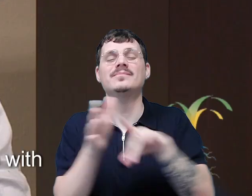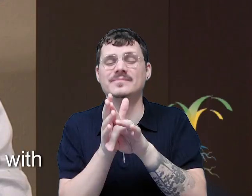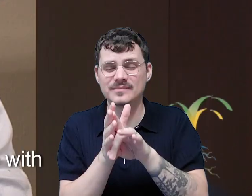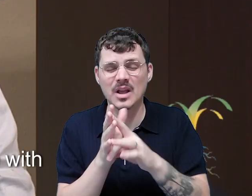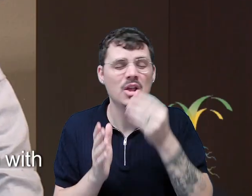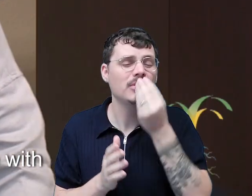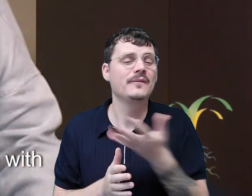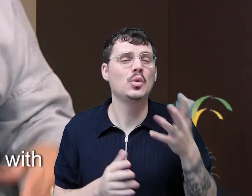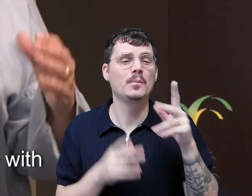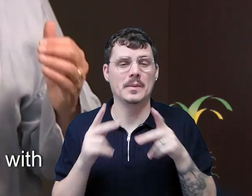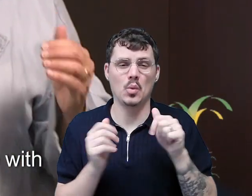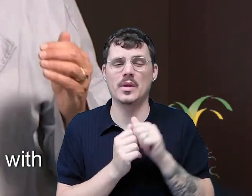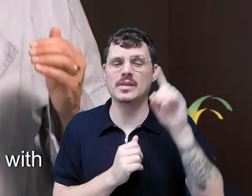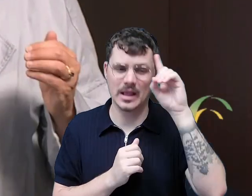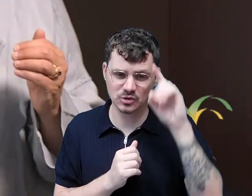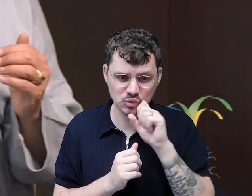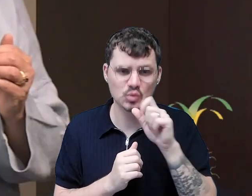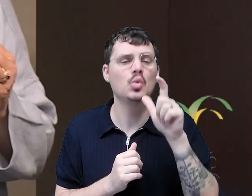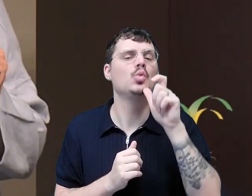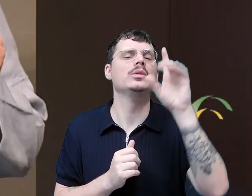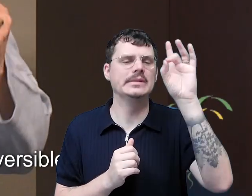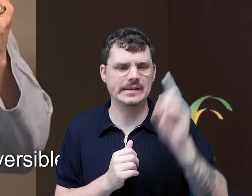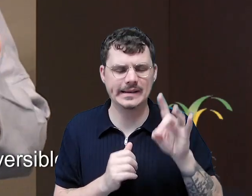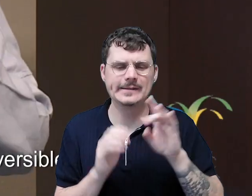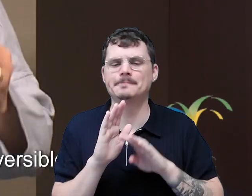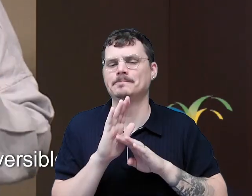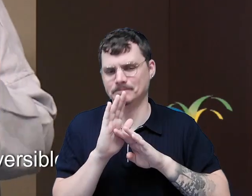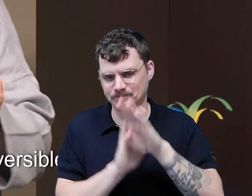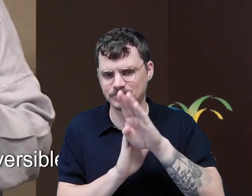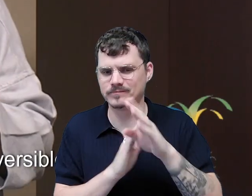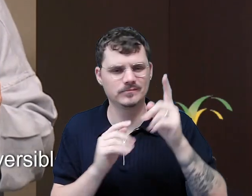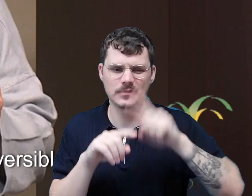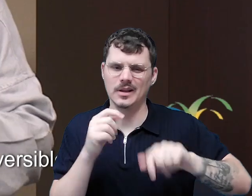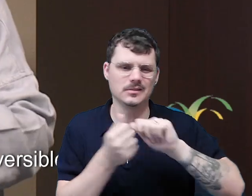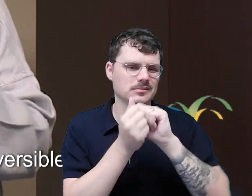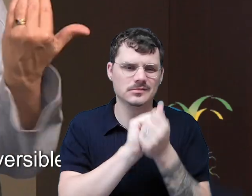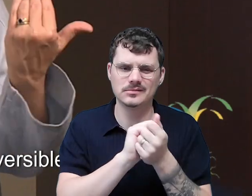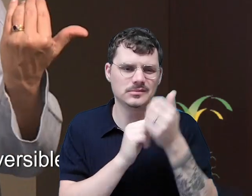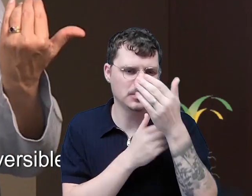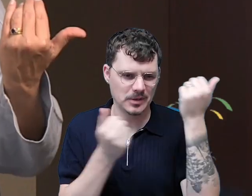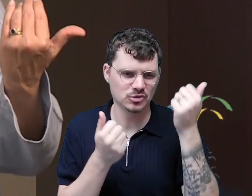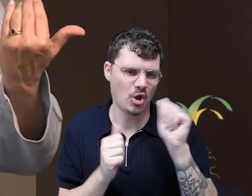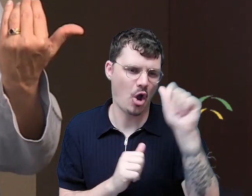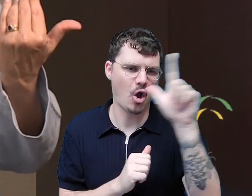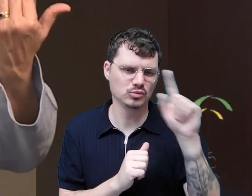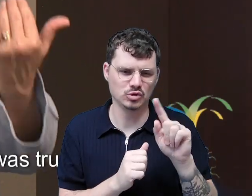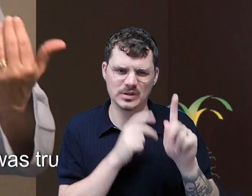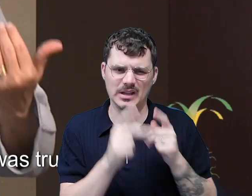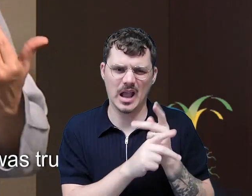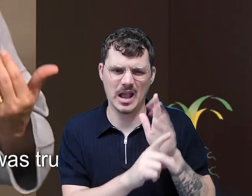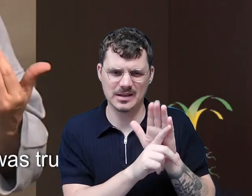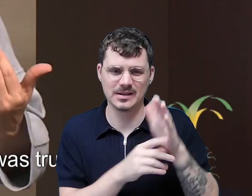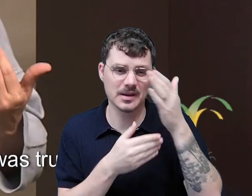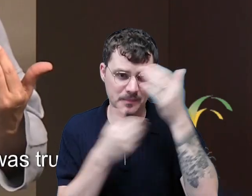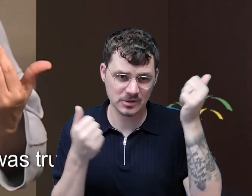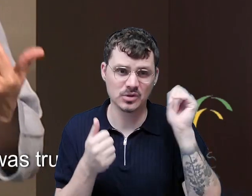But it turns out in the few people with Down syndrome who did eventually develop an irreversible dementia, an